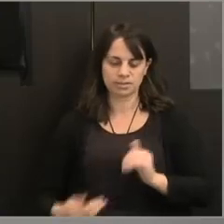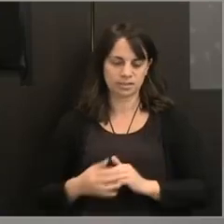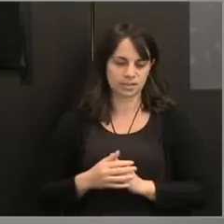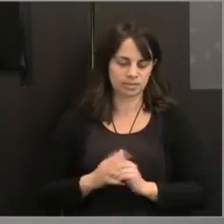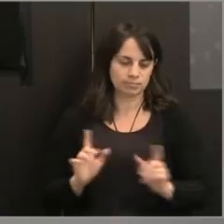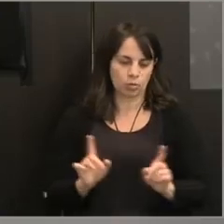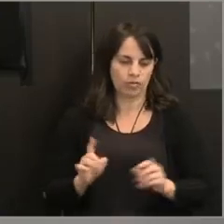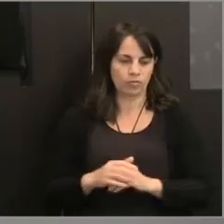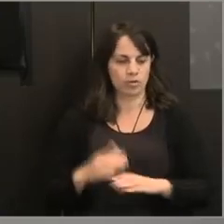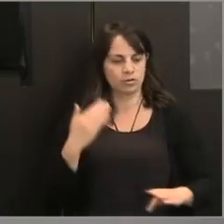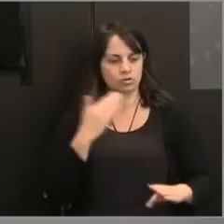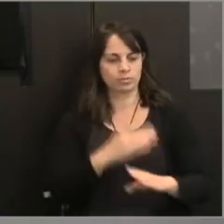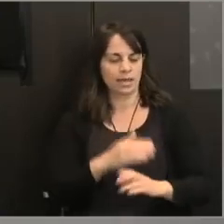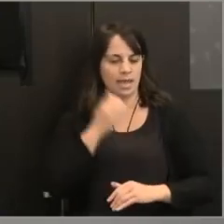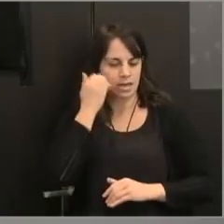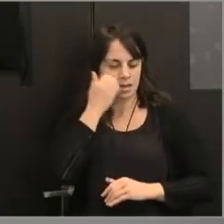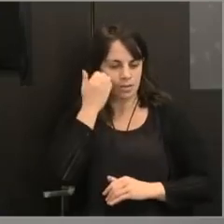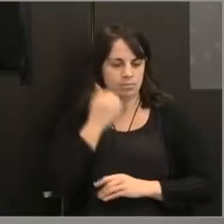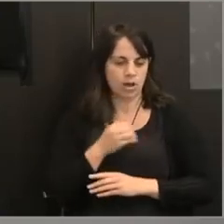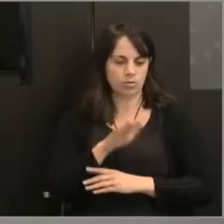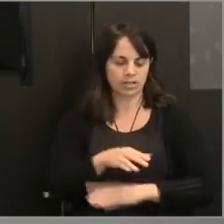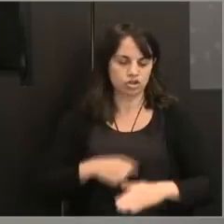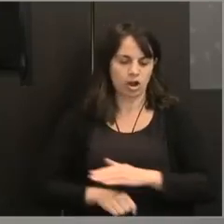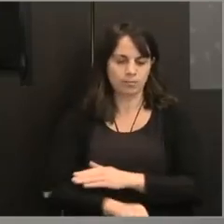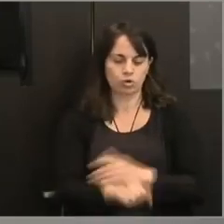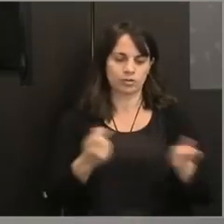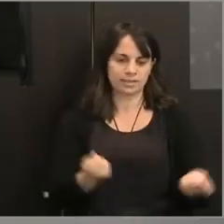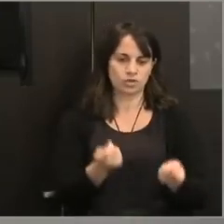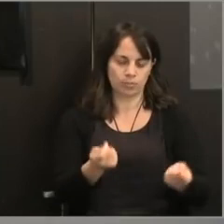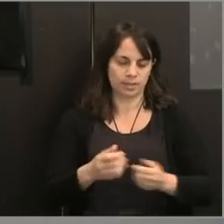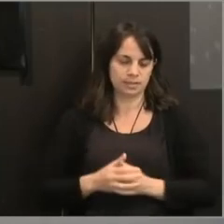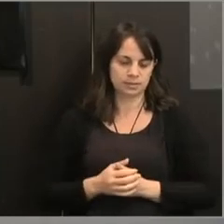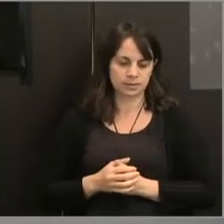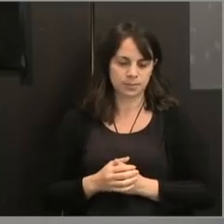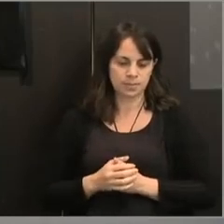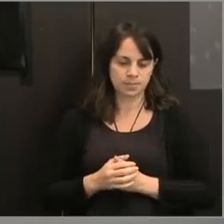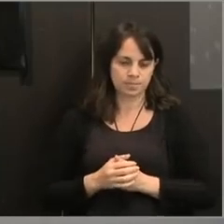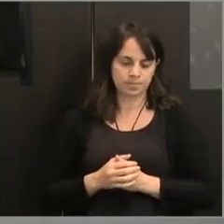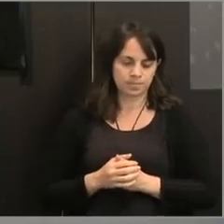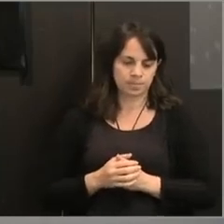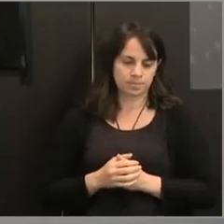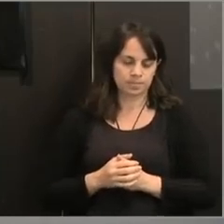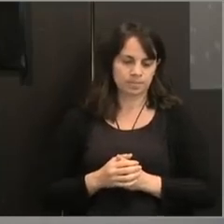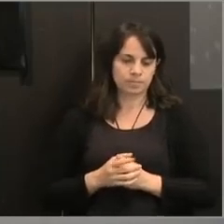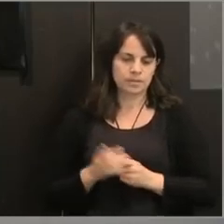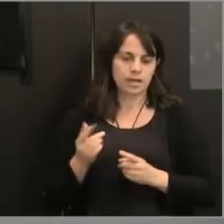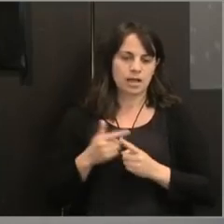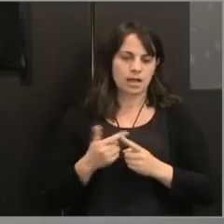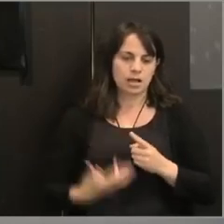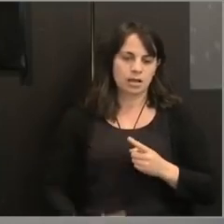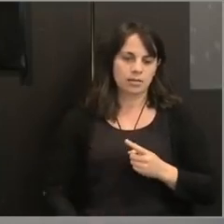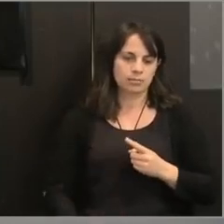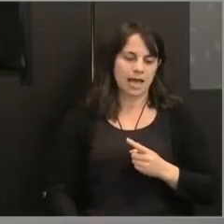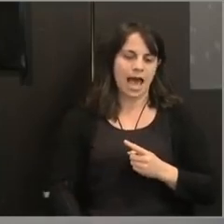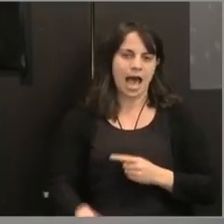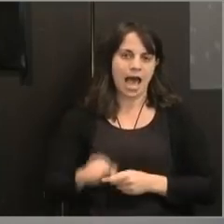to ban Māori childbirth ceremonies, and particularly the burying of the afterbirth or